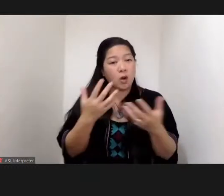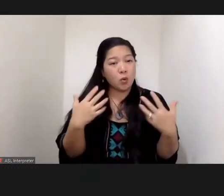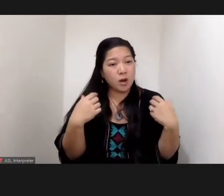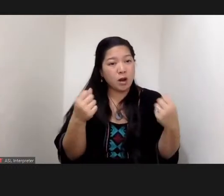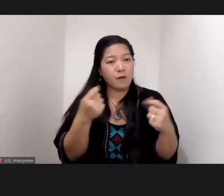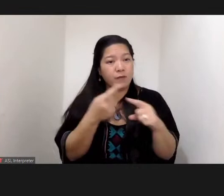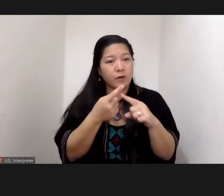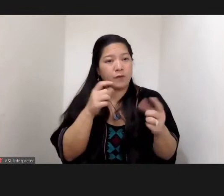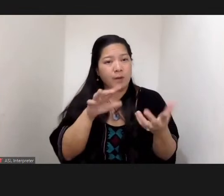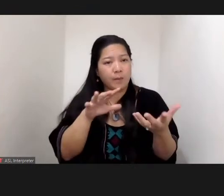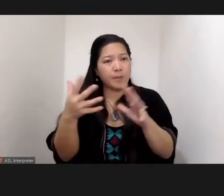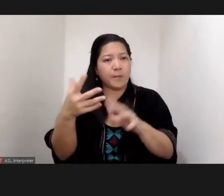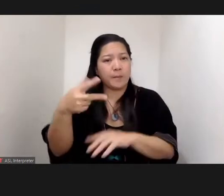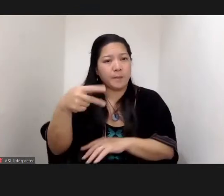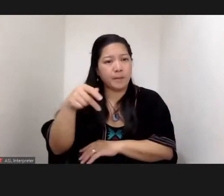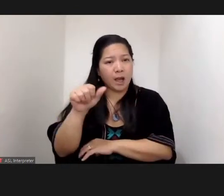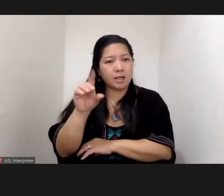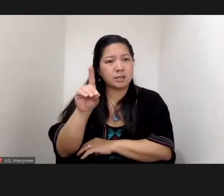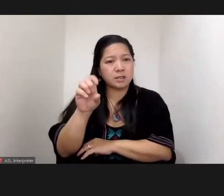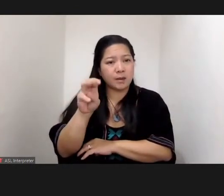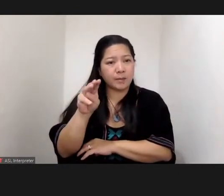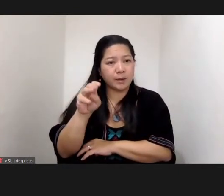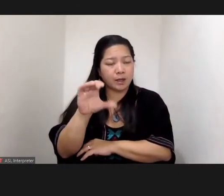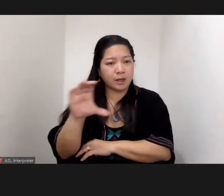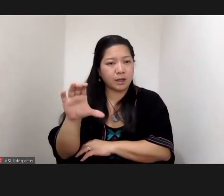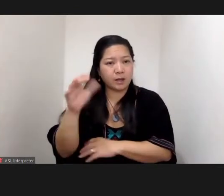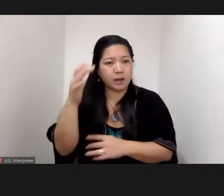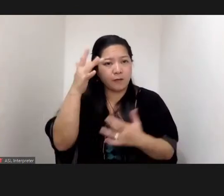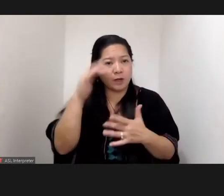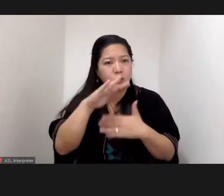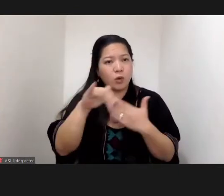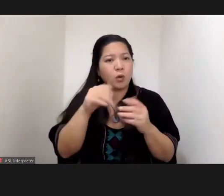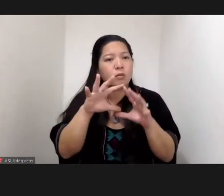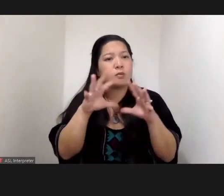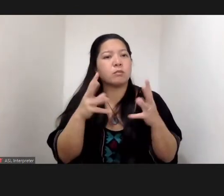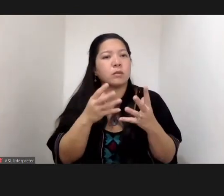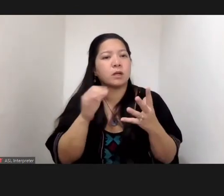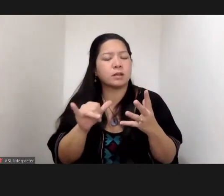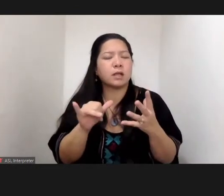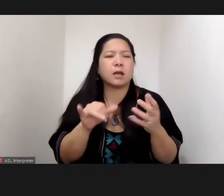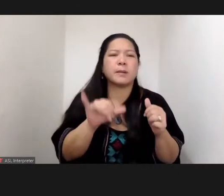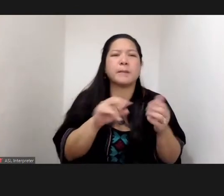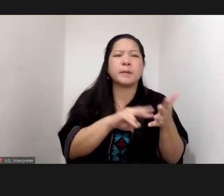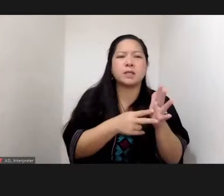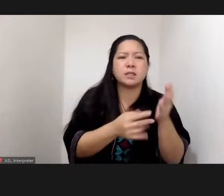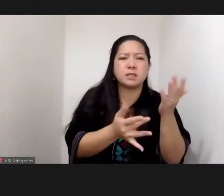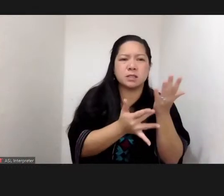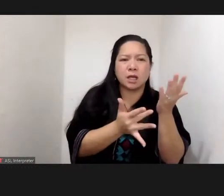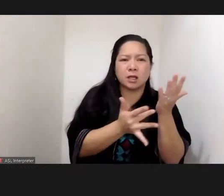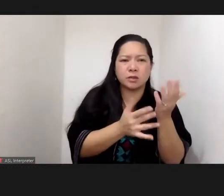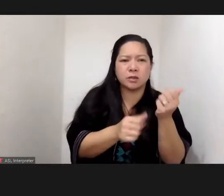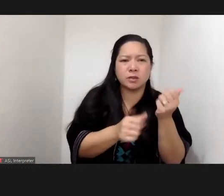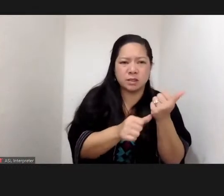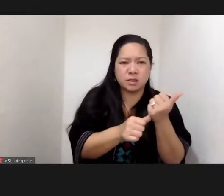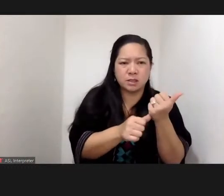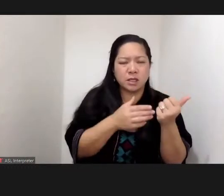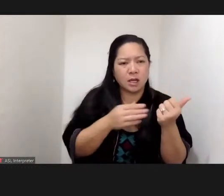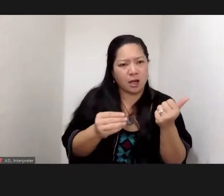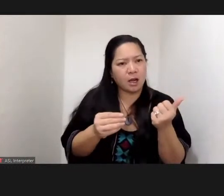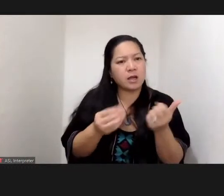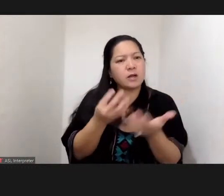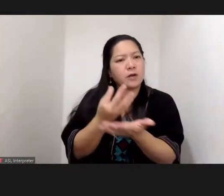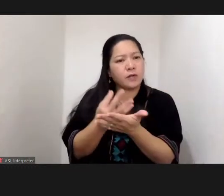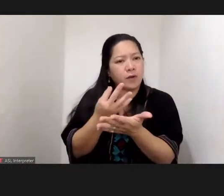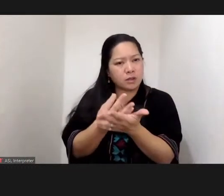pandemic. It means that technical assistance, critical funding, and